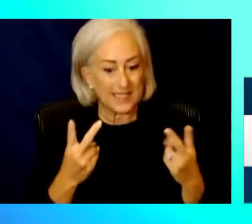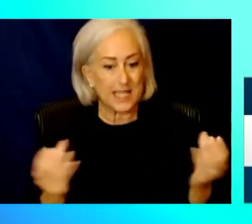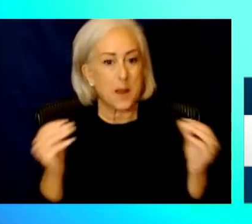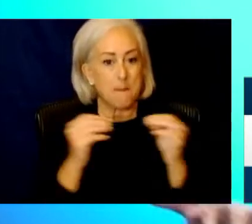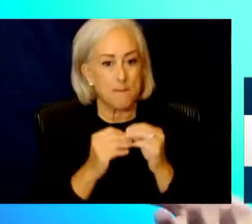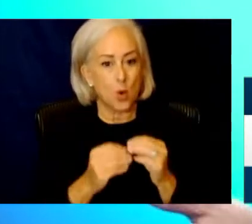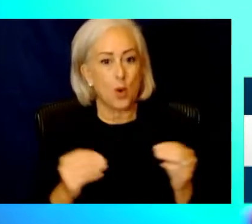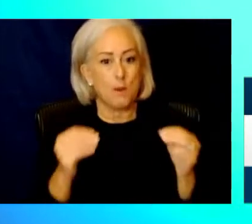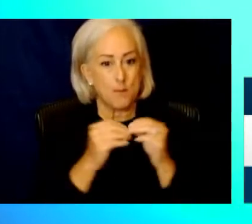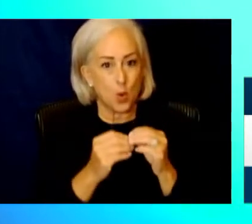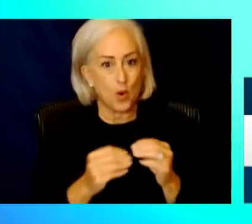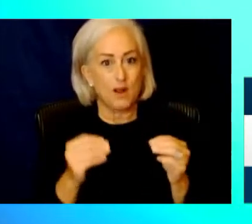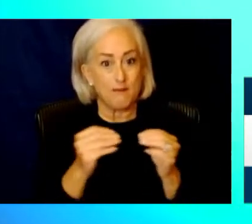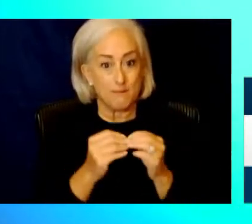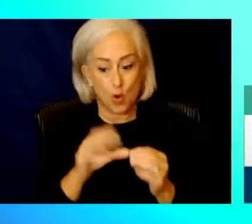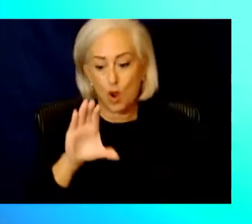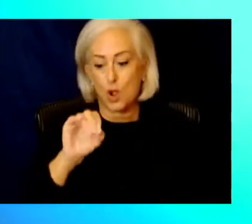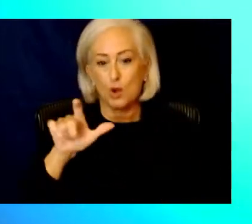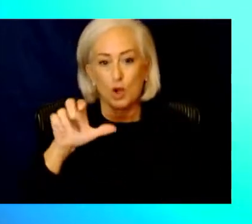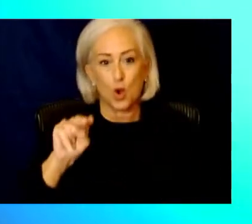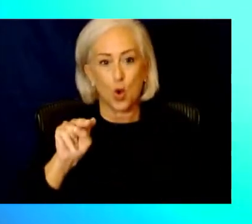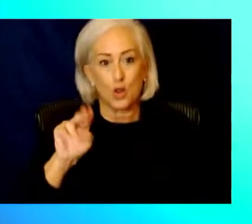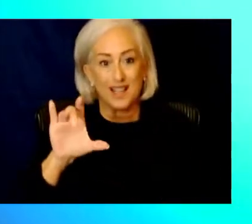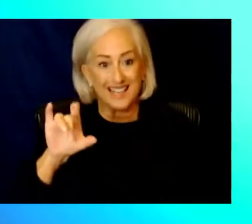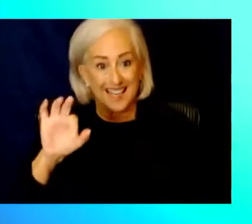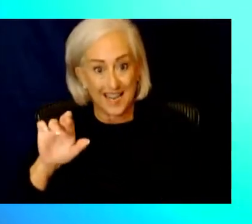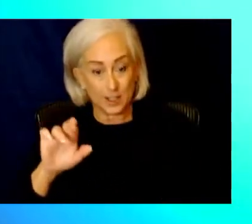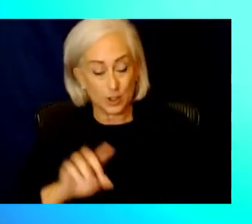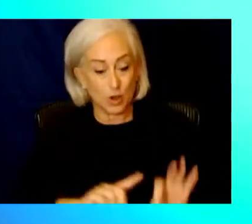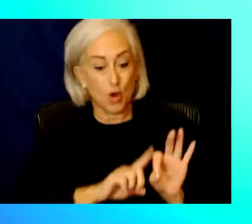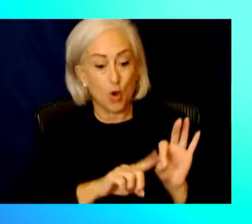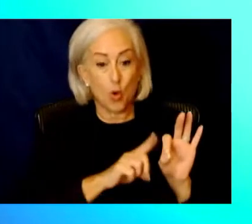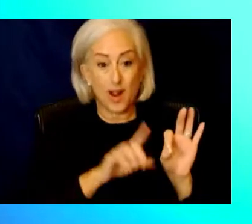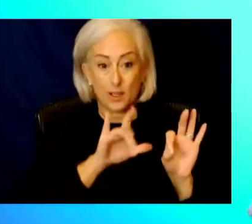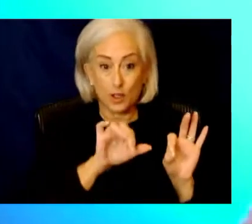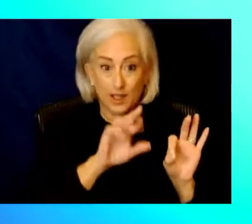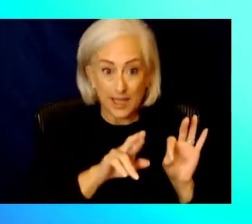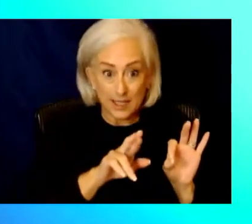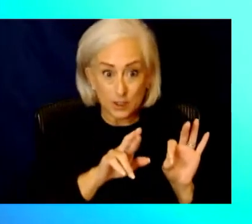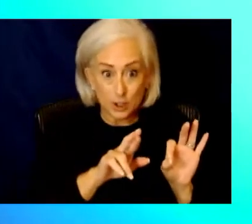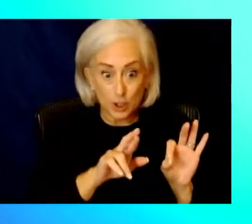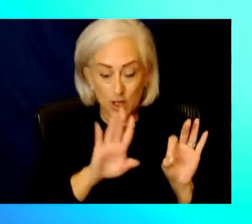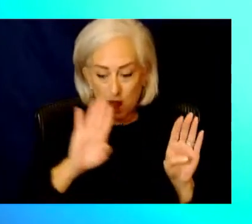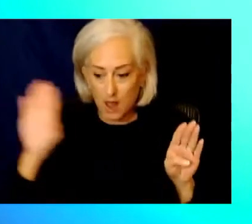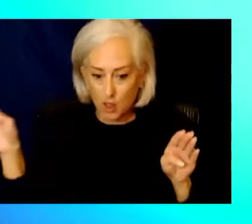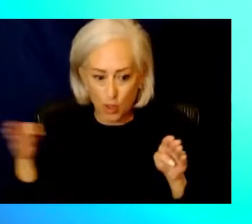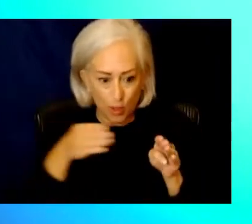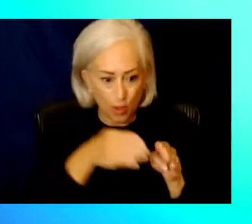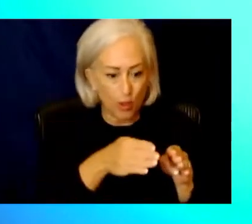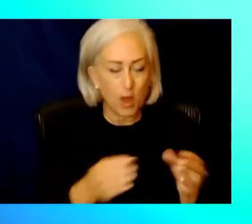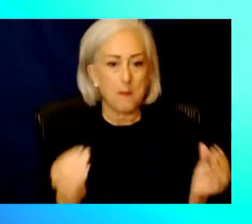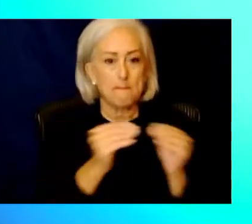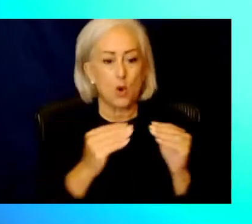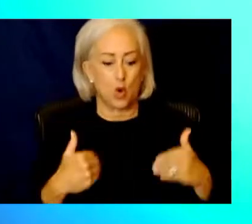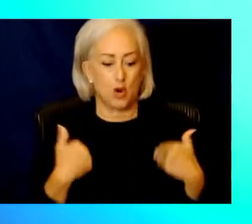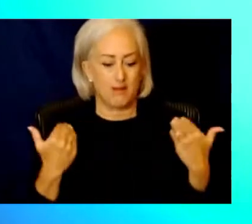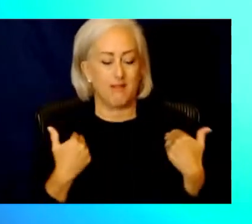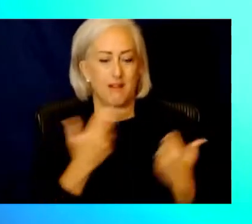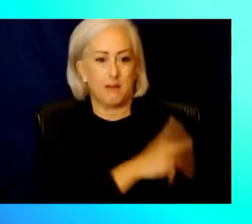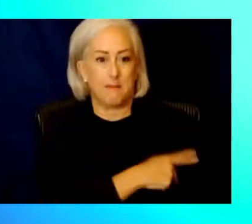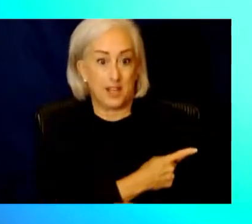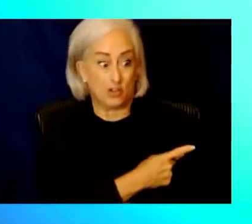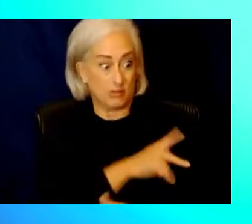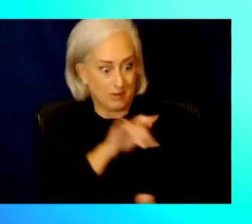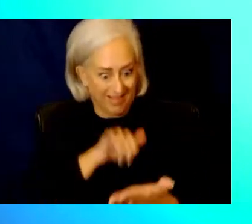cancers, and in this case it's more specifically rectal cancers, are targeting younger and younger and younger patients. And that's exactly what we're seeing in those data right